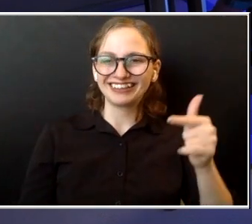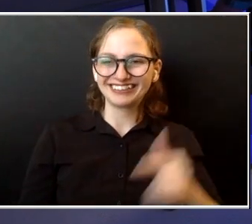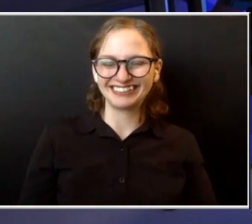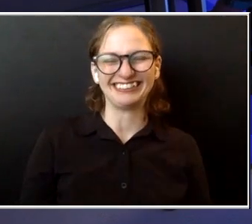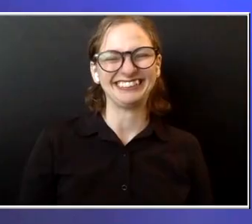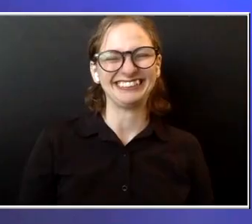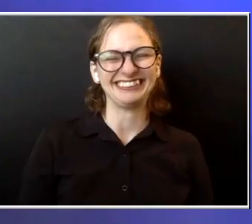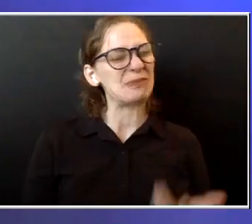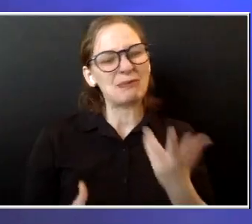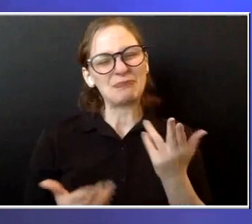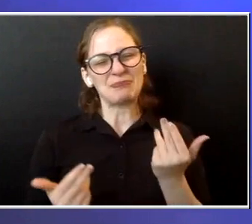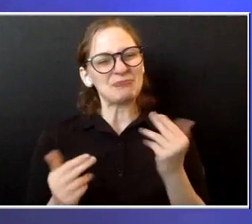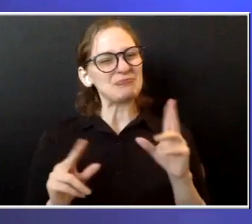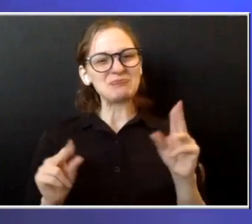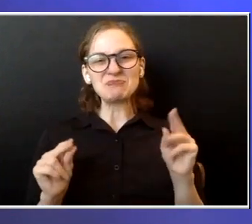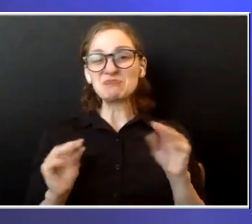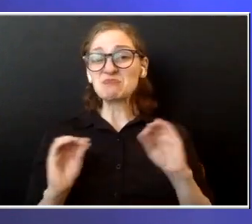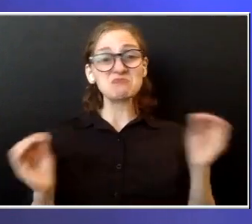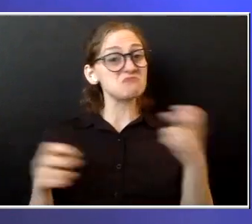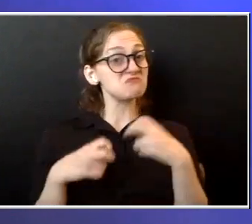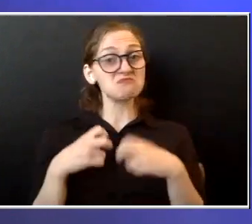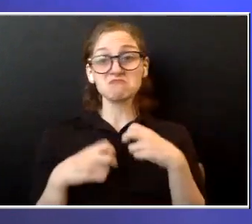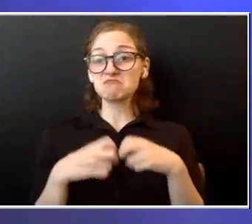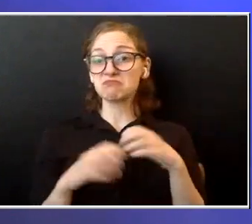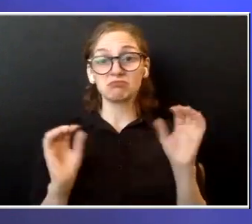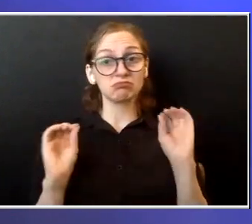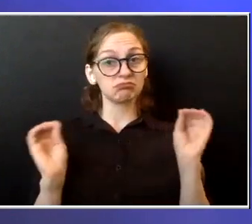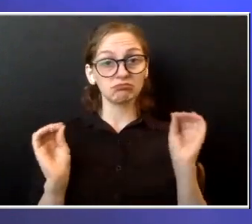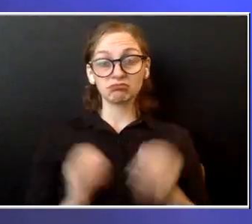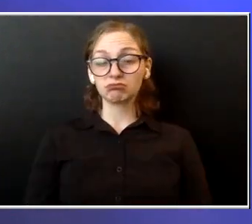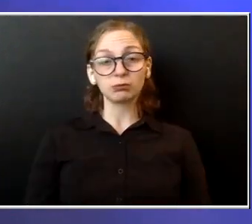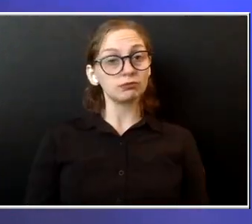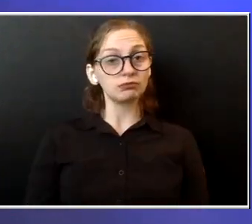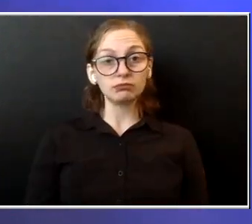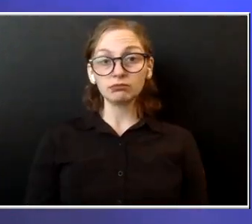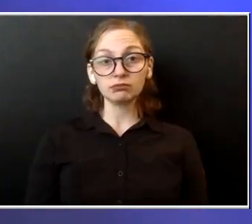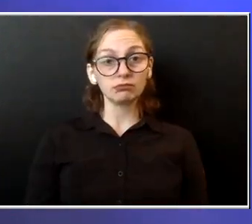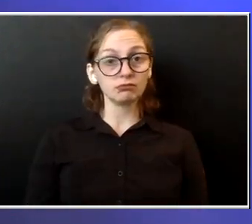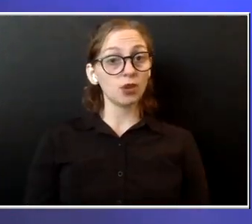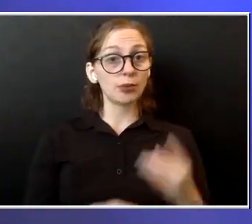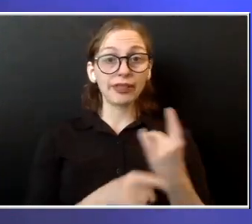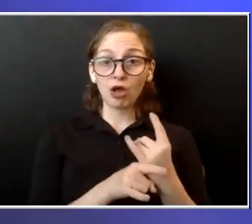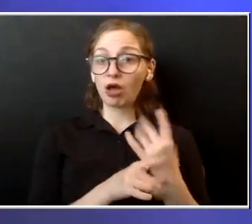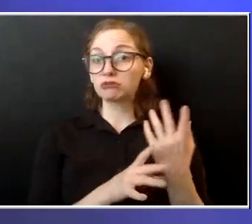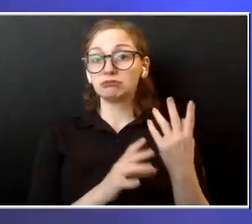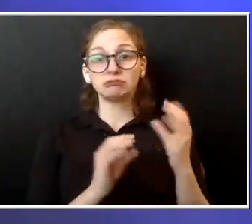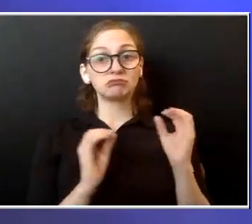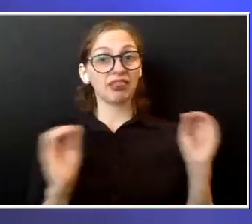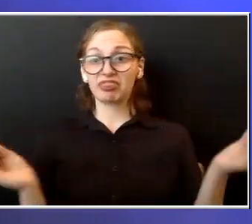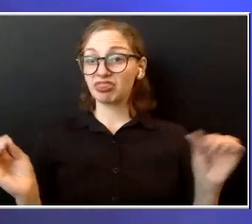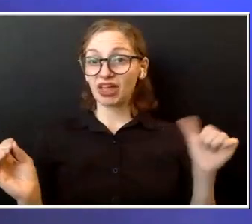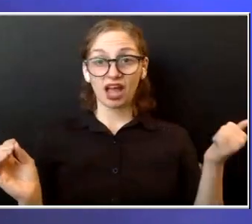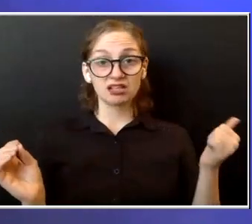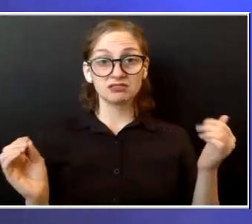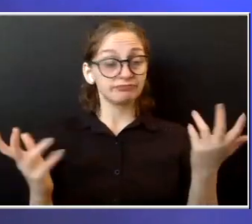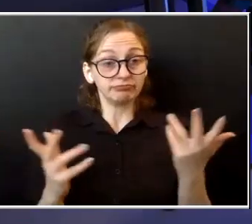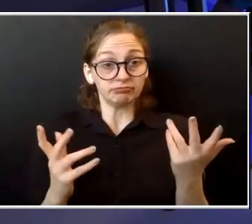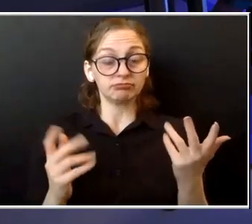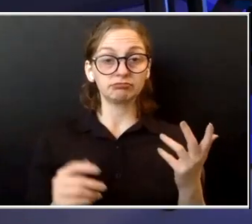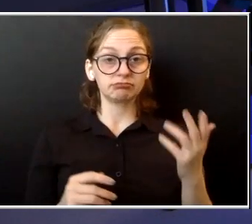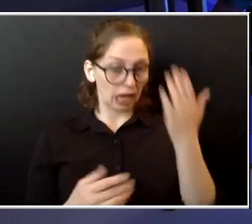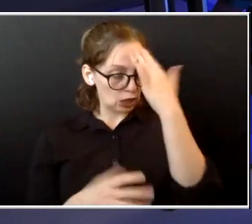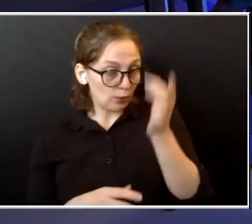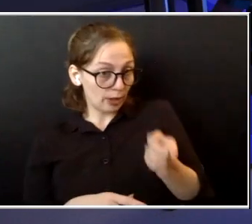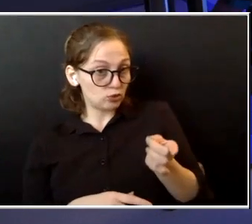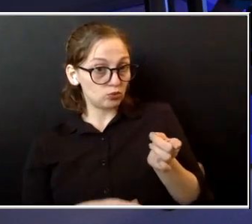problems whatsoever with alcohol or anything else. So, yeah, I don't know about you. I